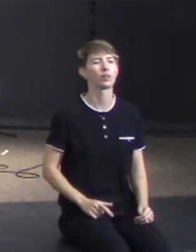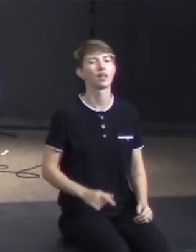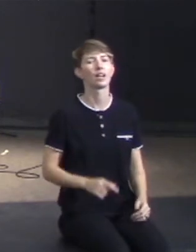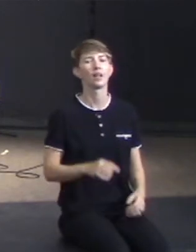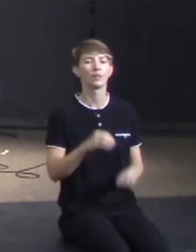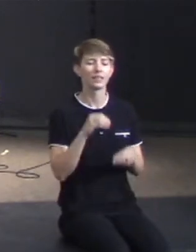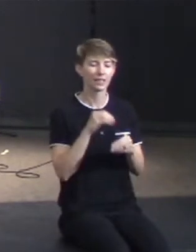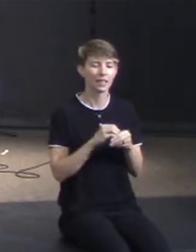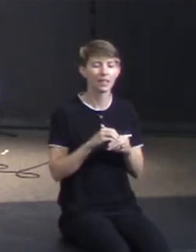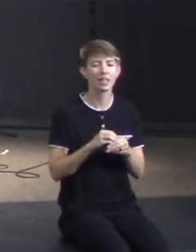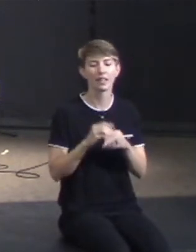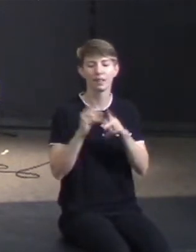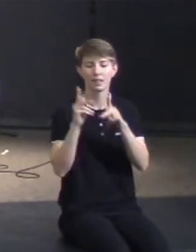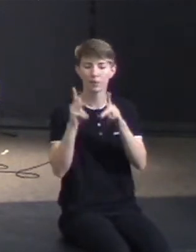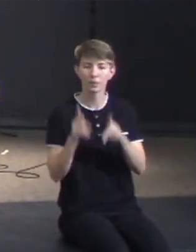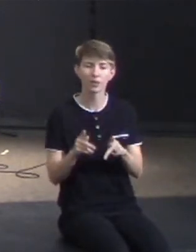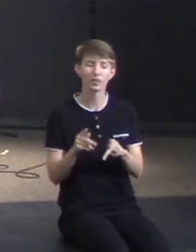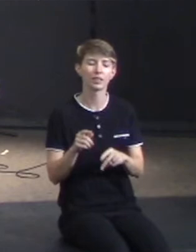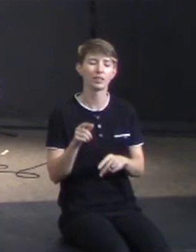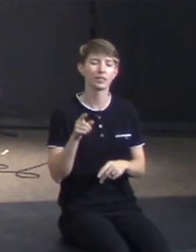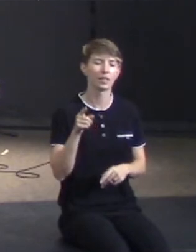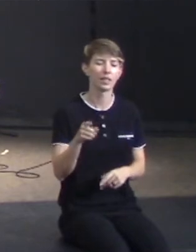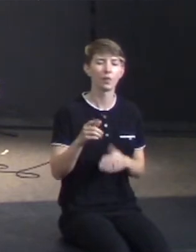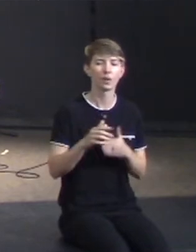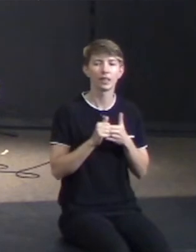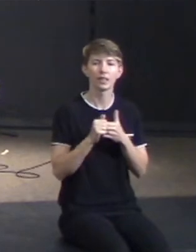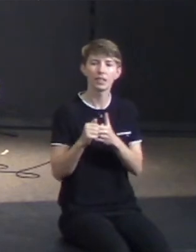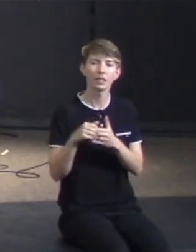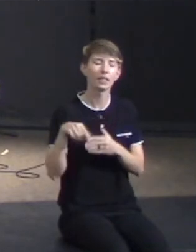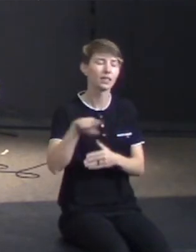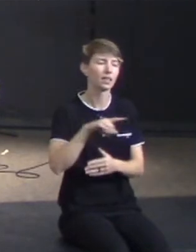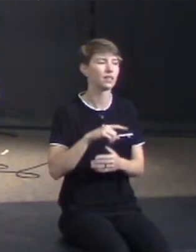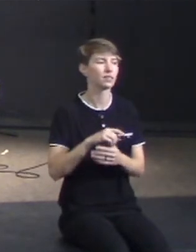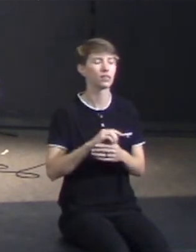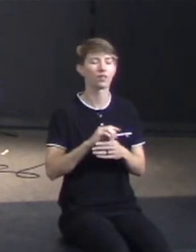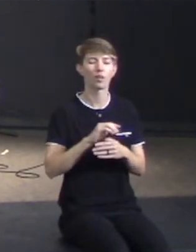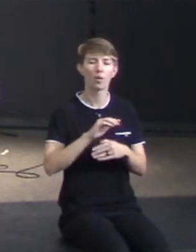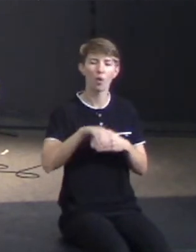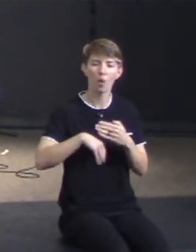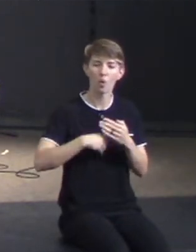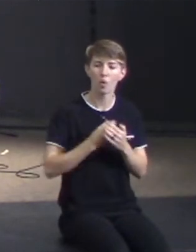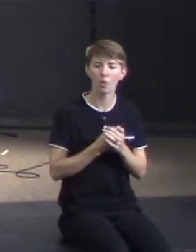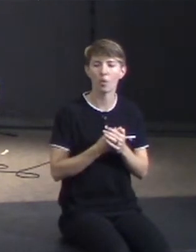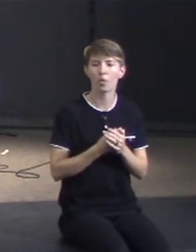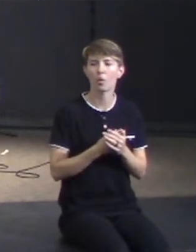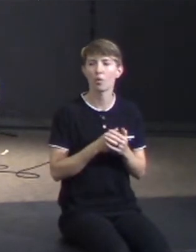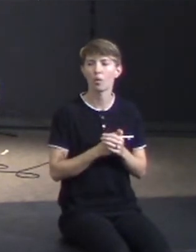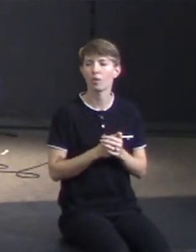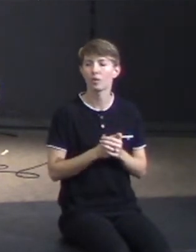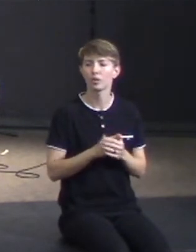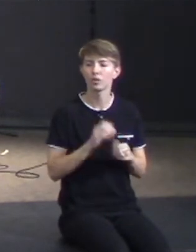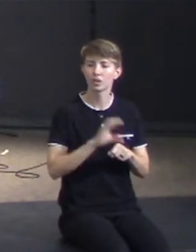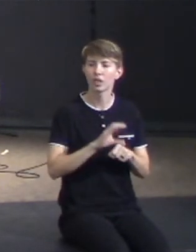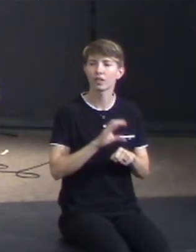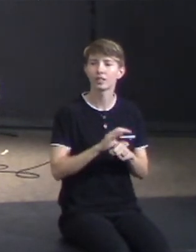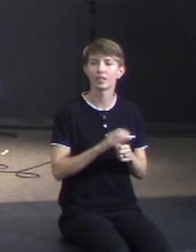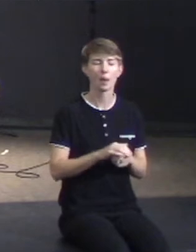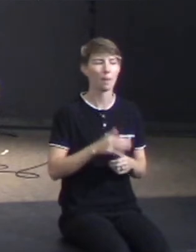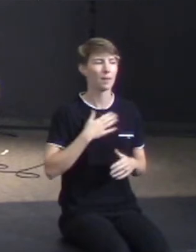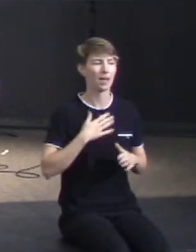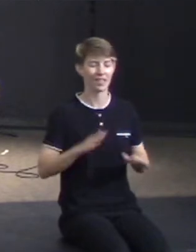persons that were leading us, the whole congregation, 1,200 nameless people, although my children were definitely in that mosh